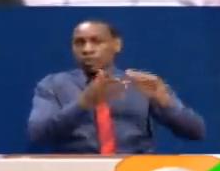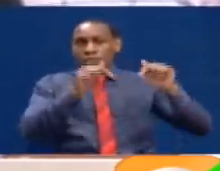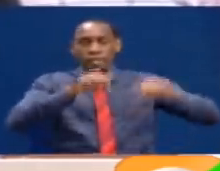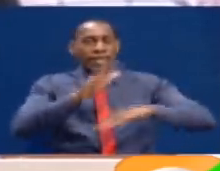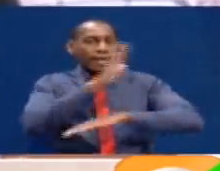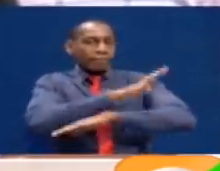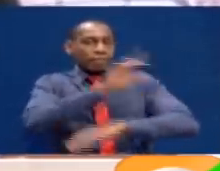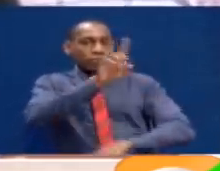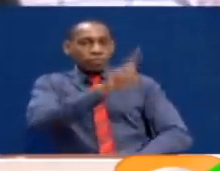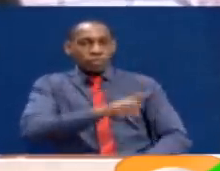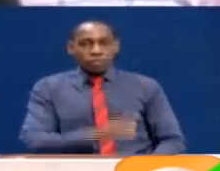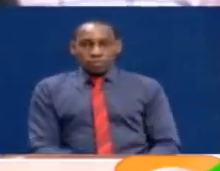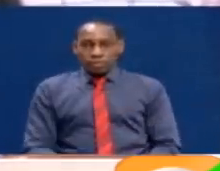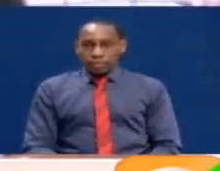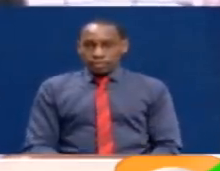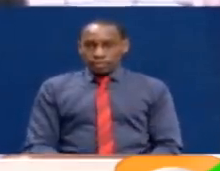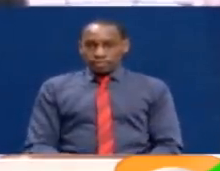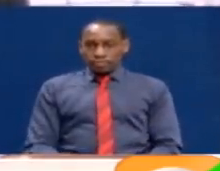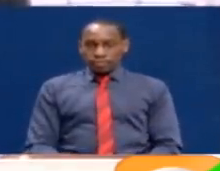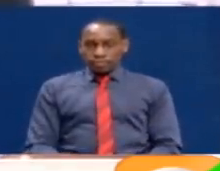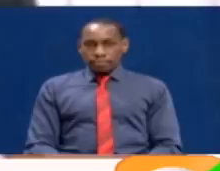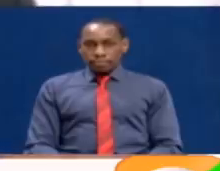this afternoon?